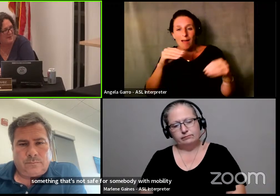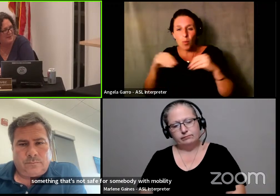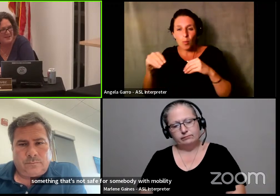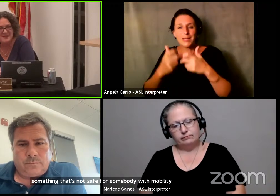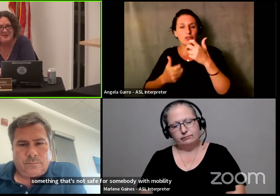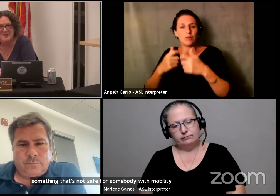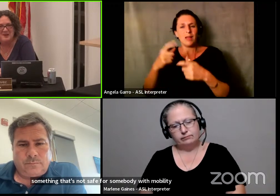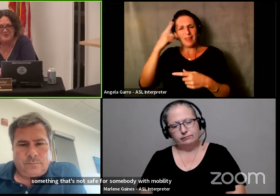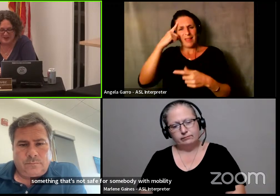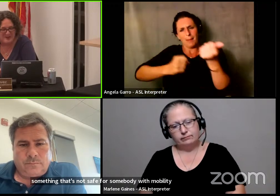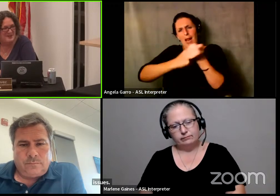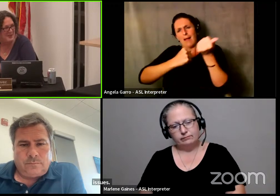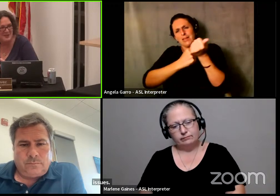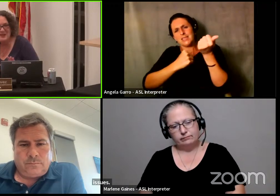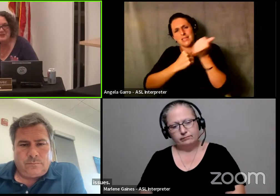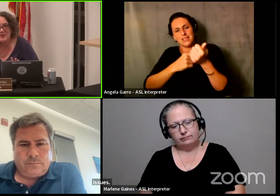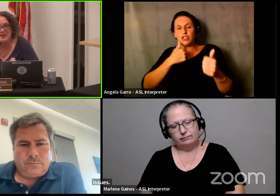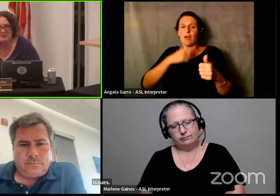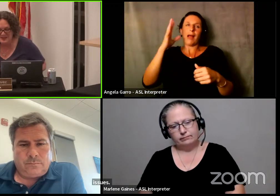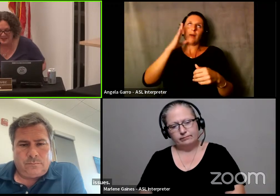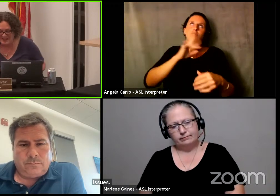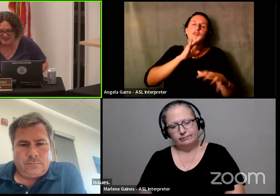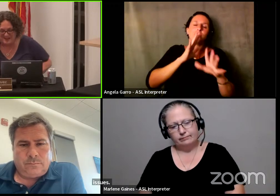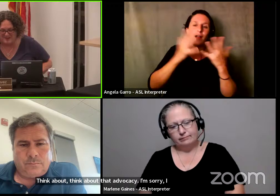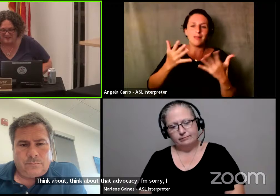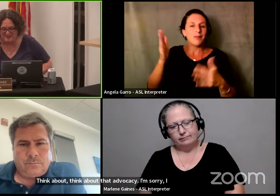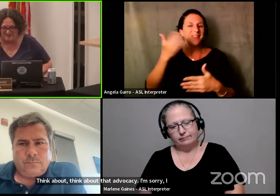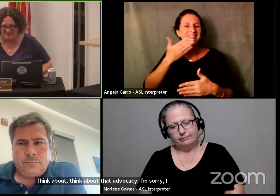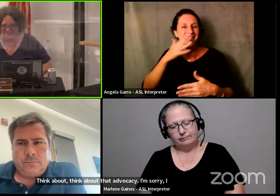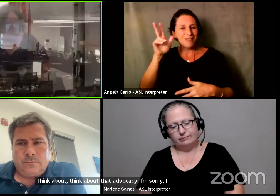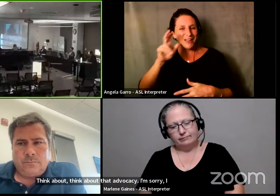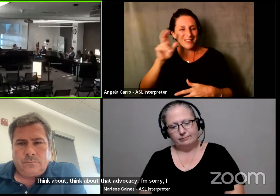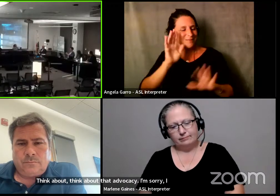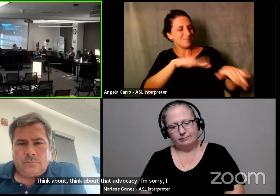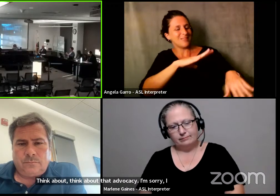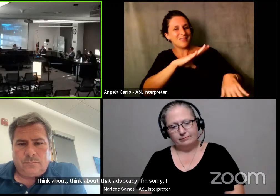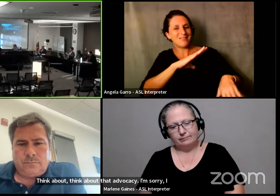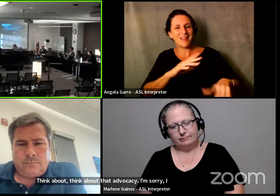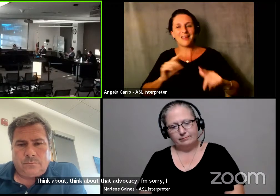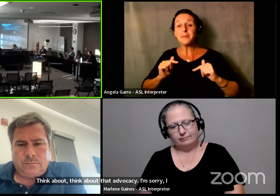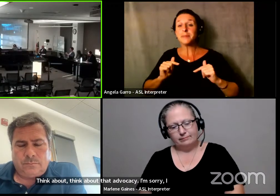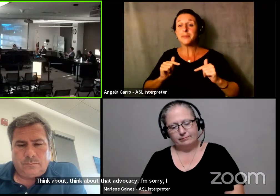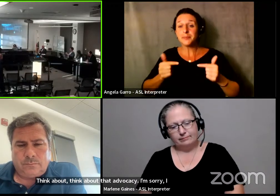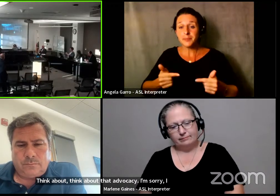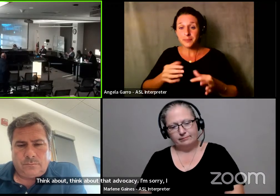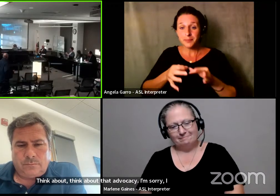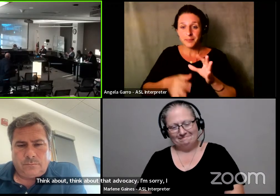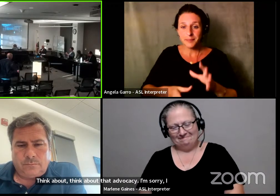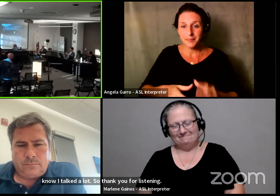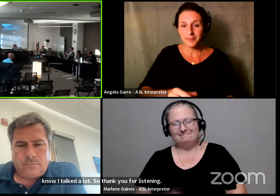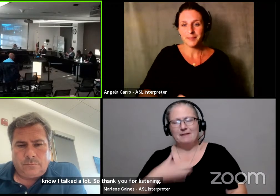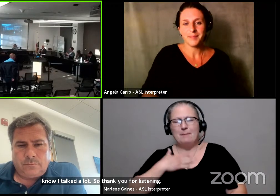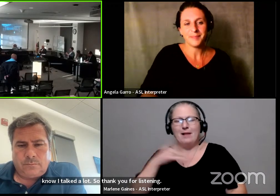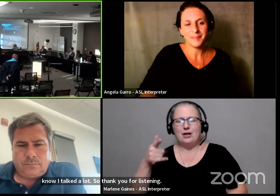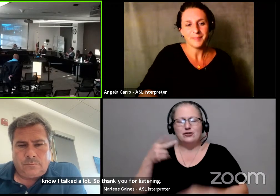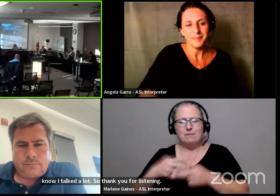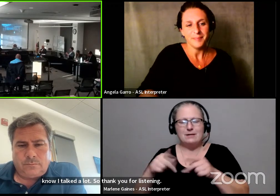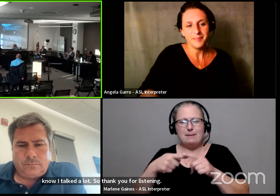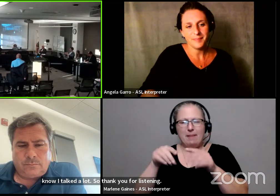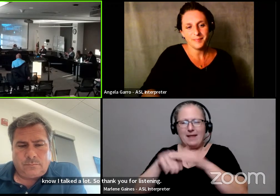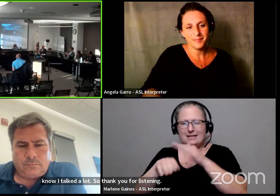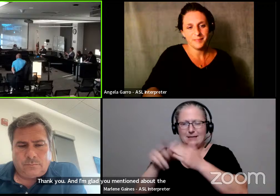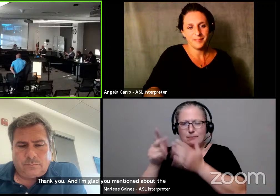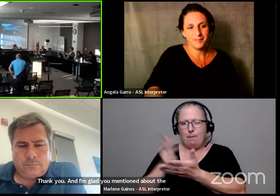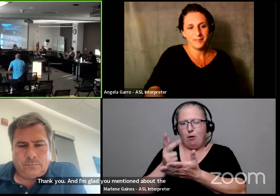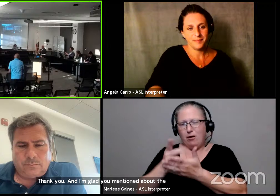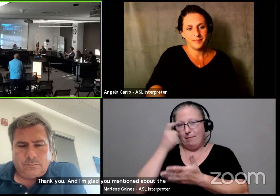that advocacy. I'm sorry, I know I talked a lot, so thank you for listening. Thank you. That's okay. No, thank you. And I'm glad you mentioned about the accessible parking